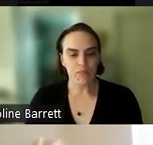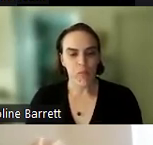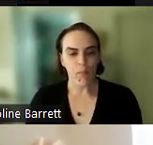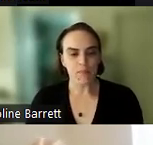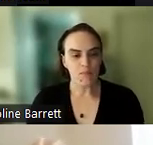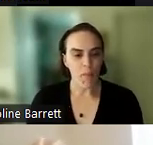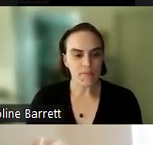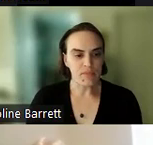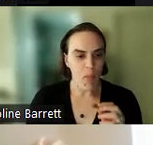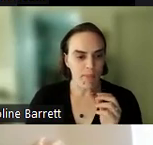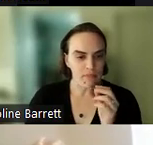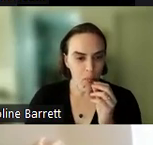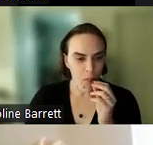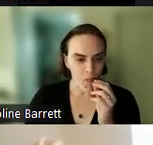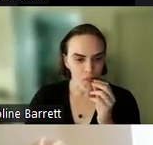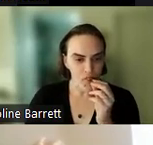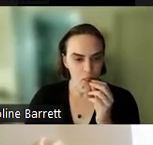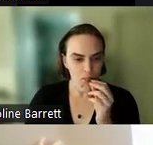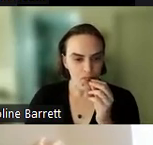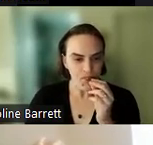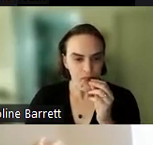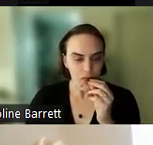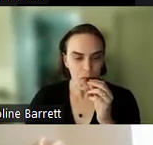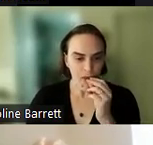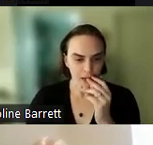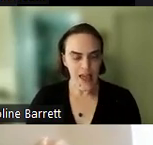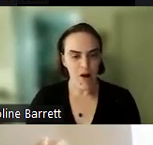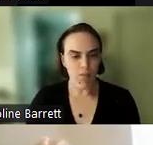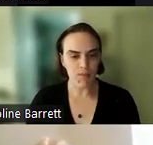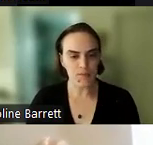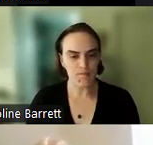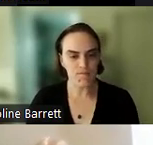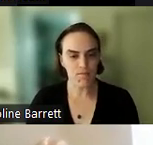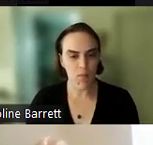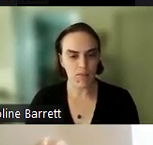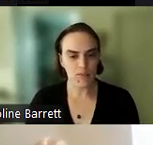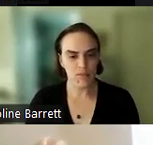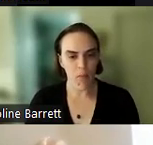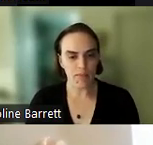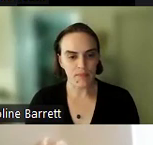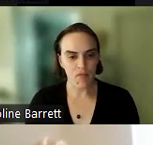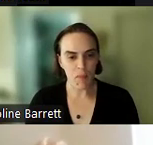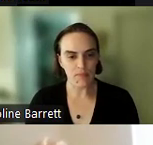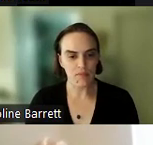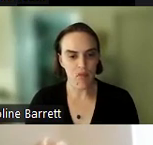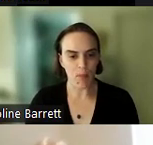services that were approved in our most recent waiver. Let's go ahead and switch to the next slide.